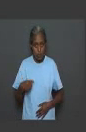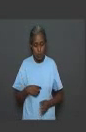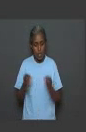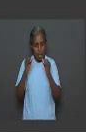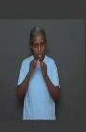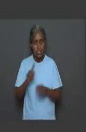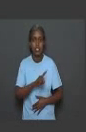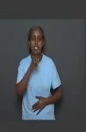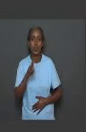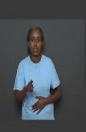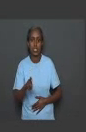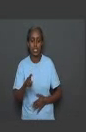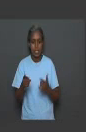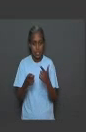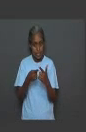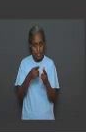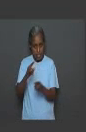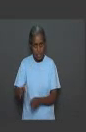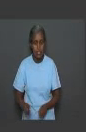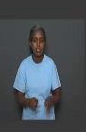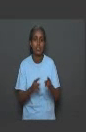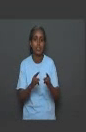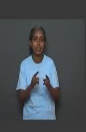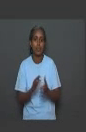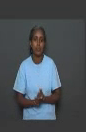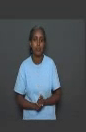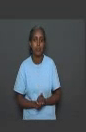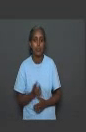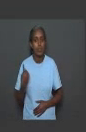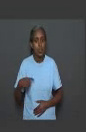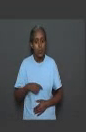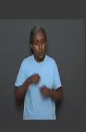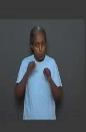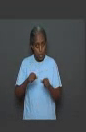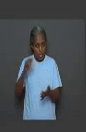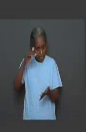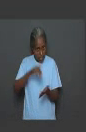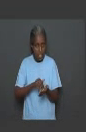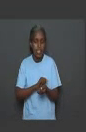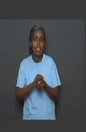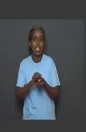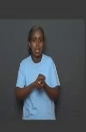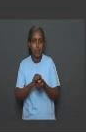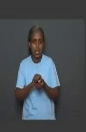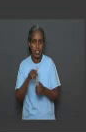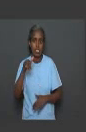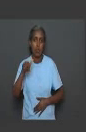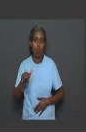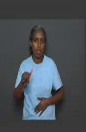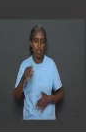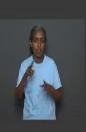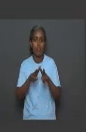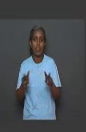When we add the equations in the second system, we can again eliminate